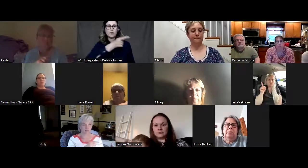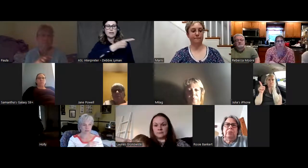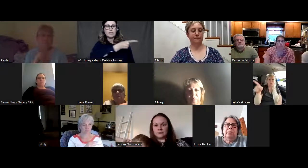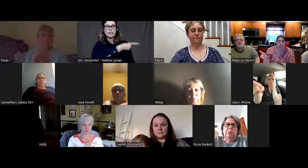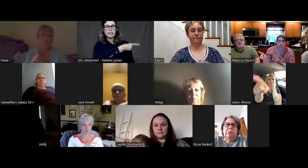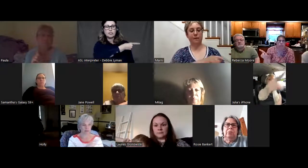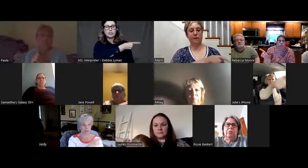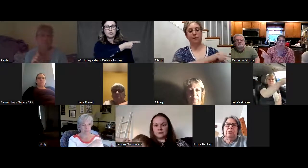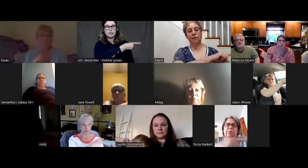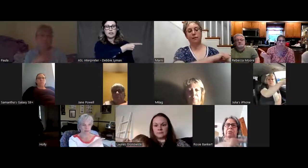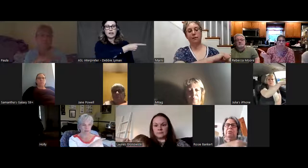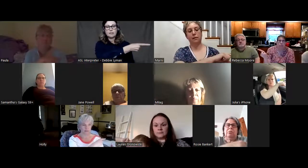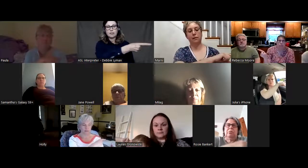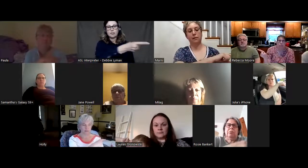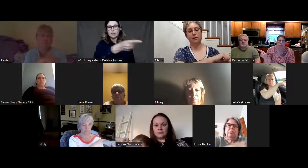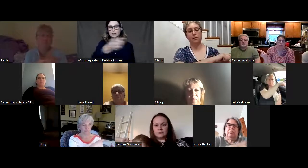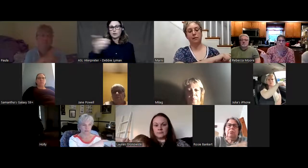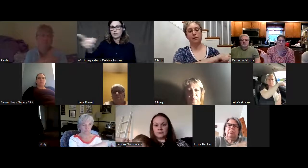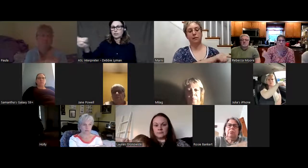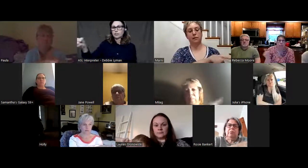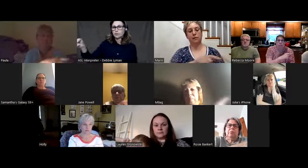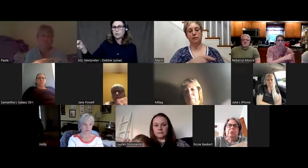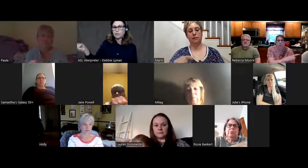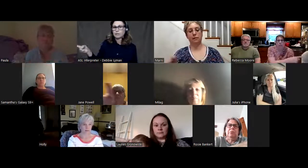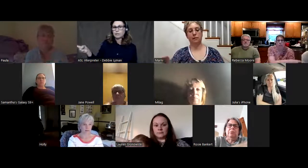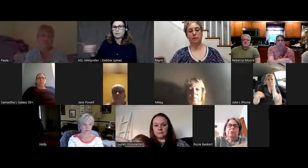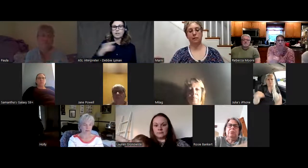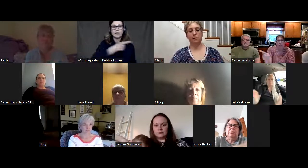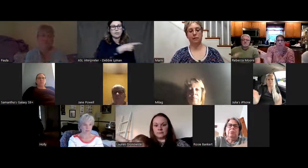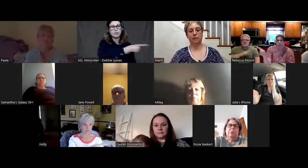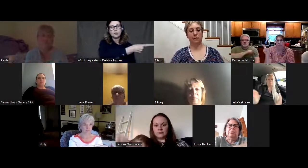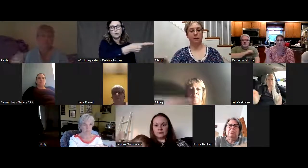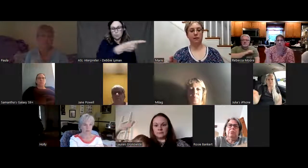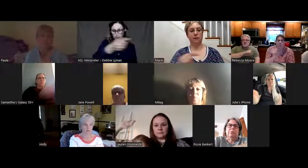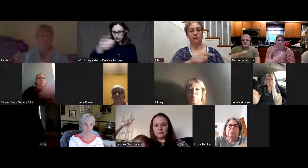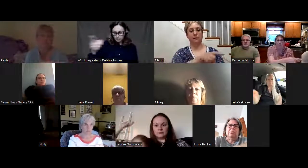with your right index to your left and you come around to your right. Okay. You plural.